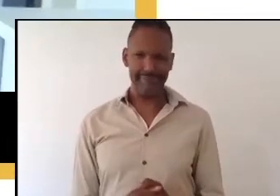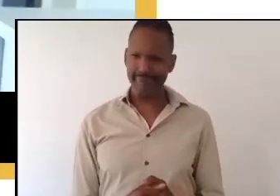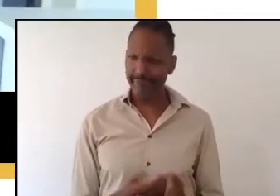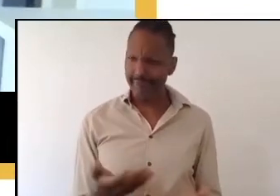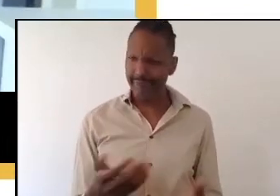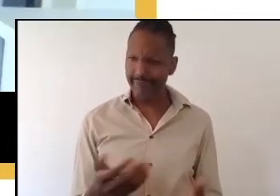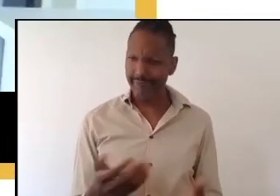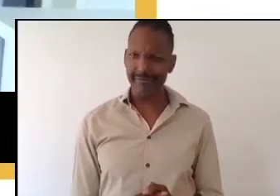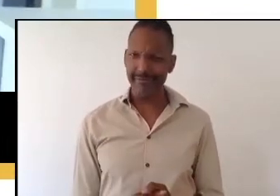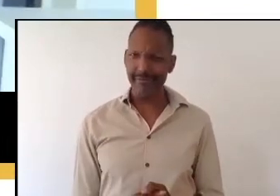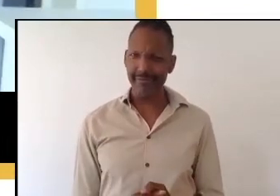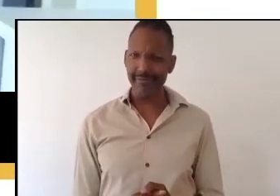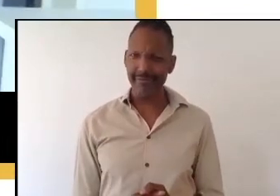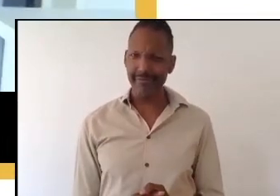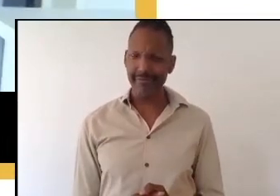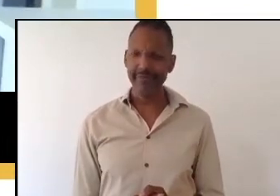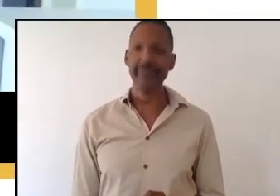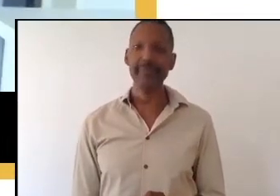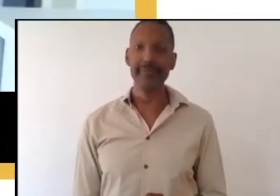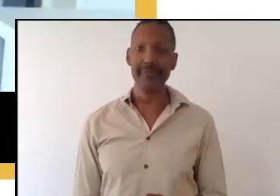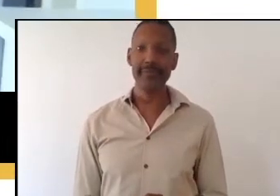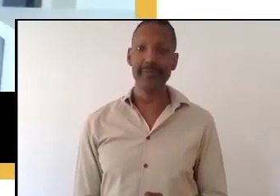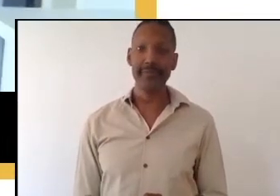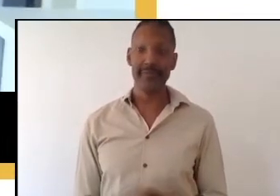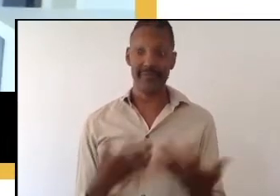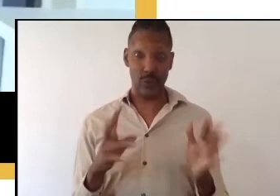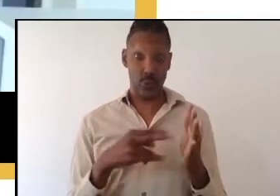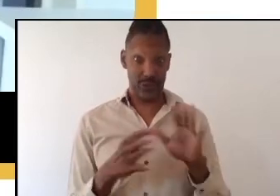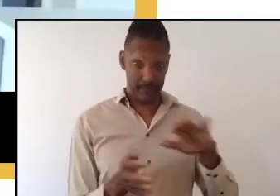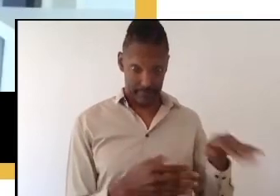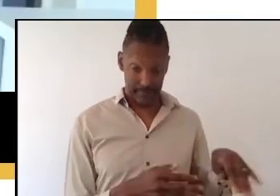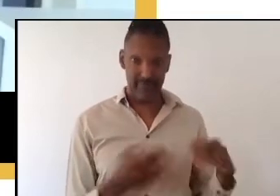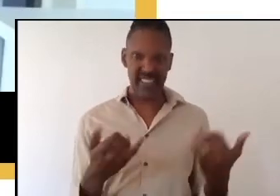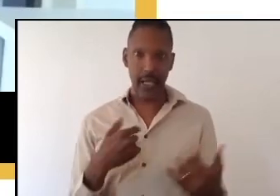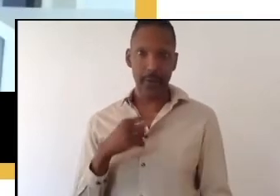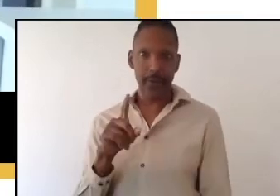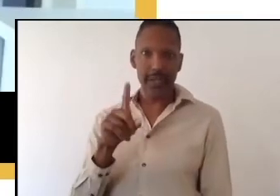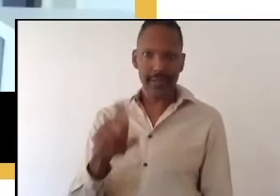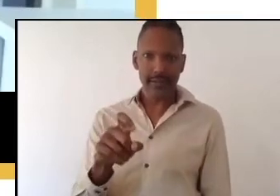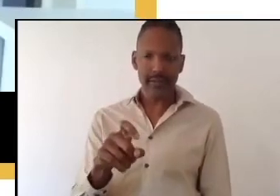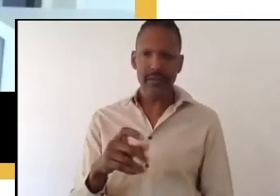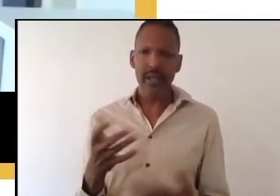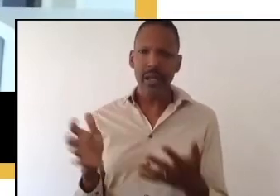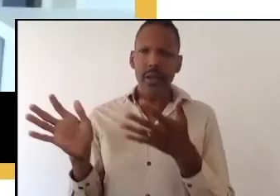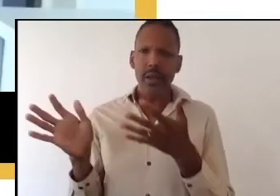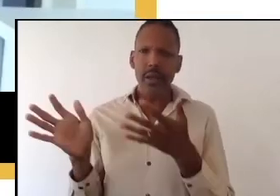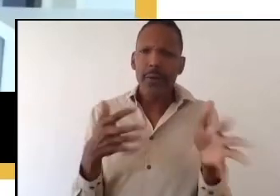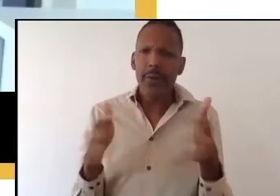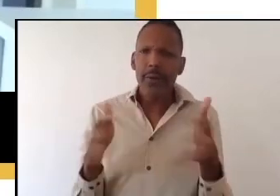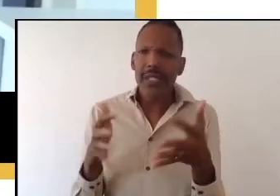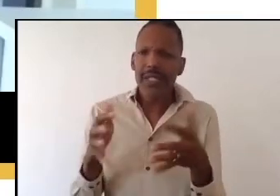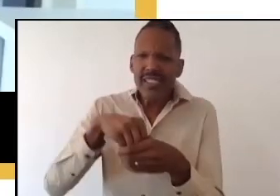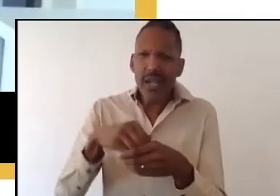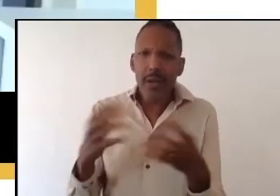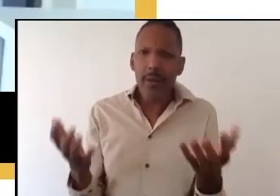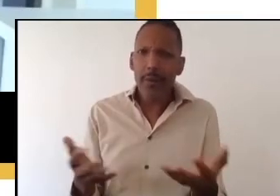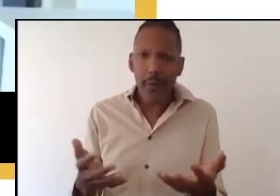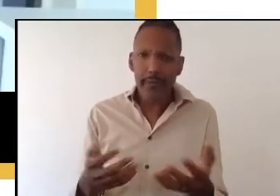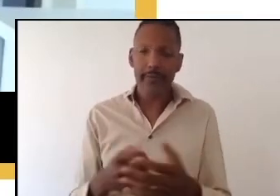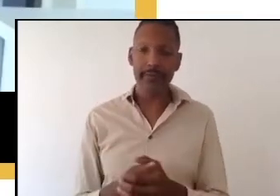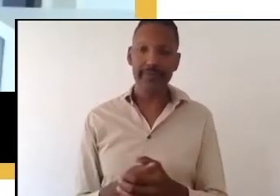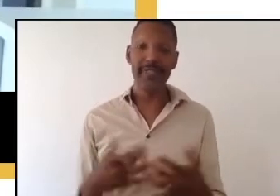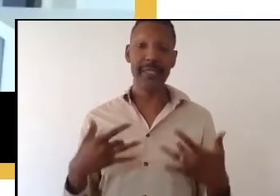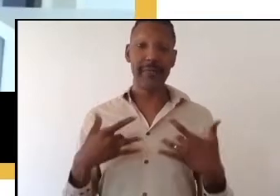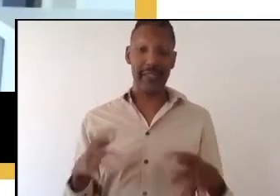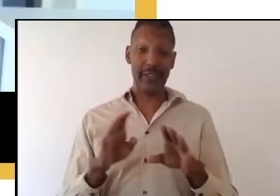because it's about prior knowledge, but I have yet to find a 3-year-old that doesn't automatically say